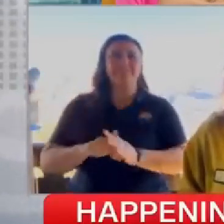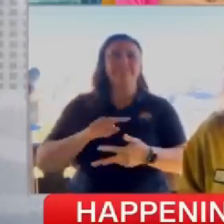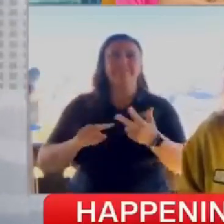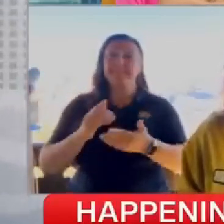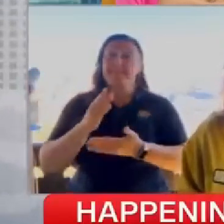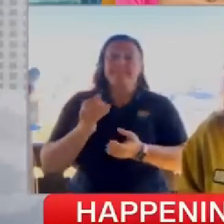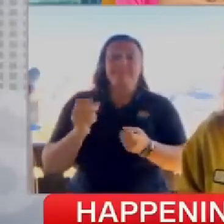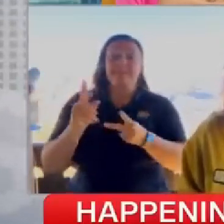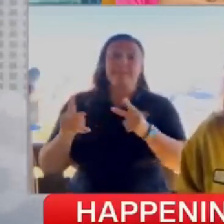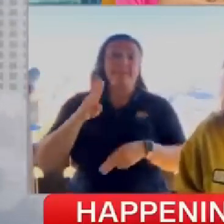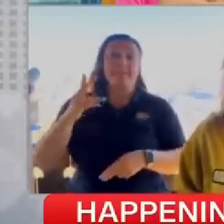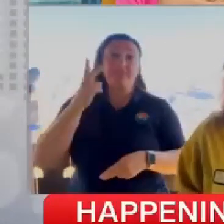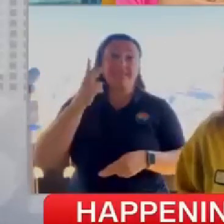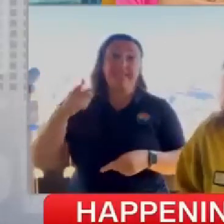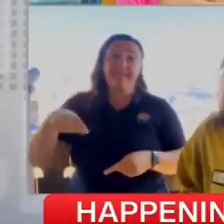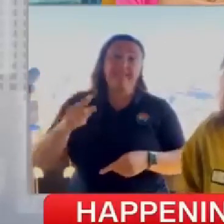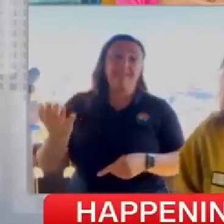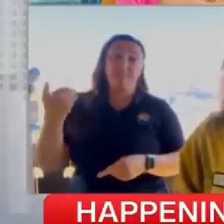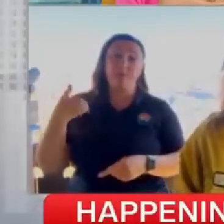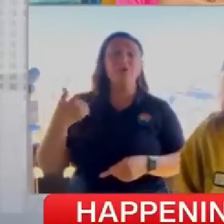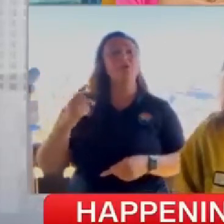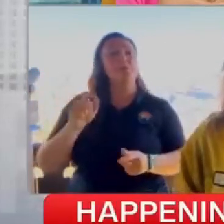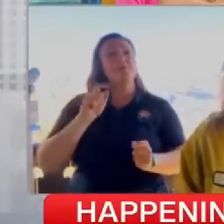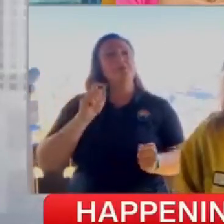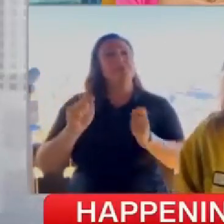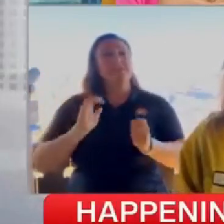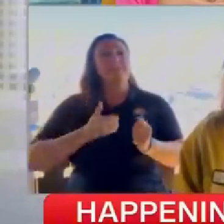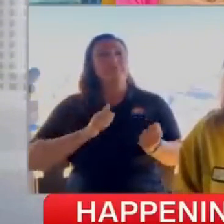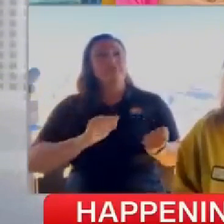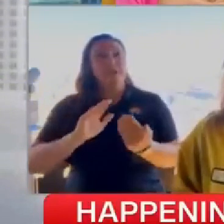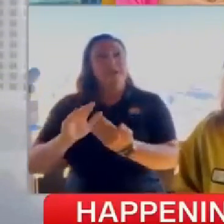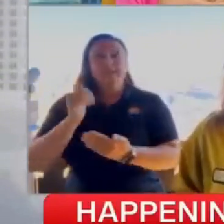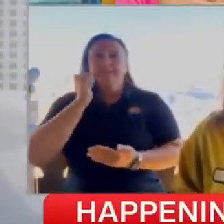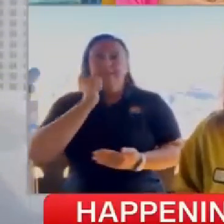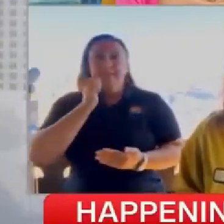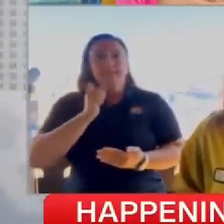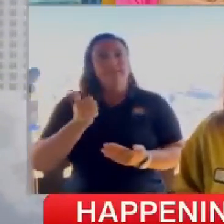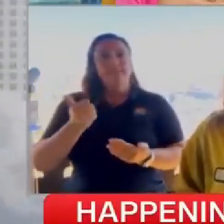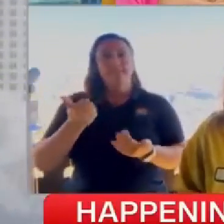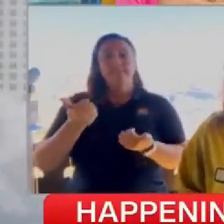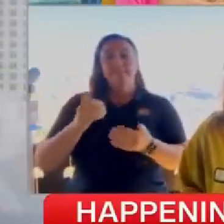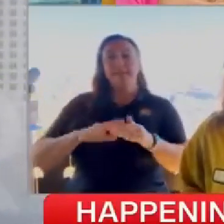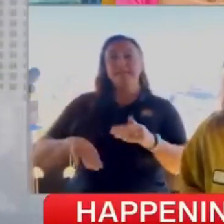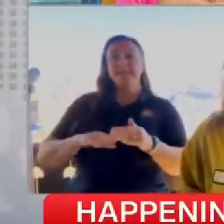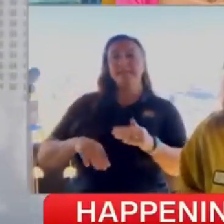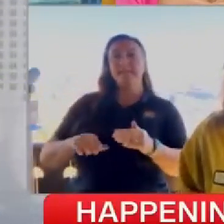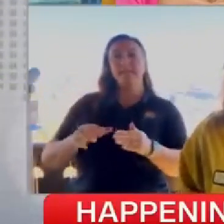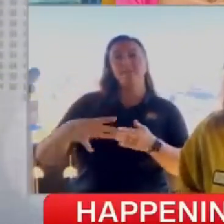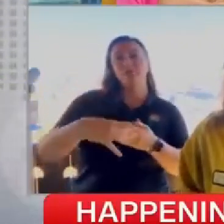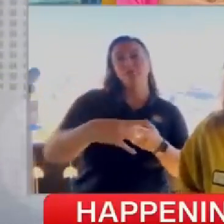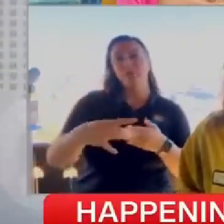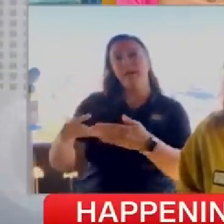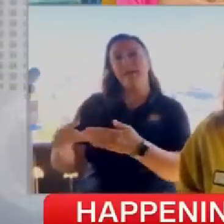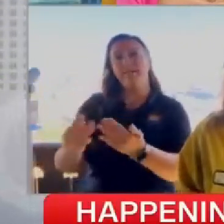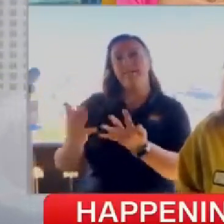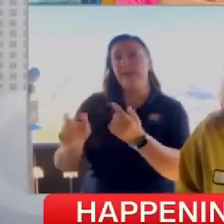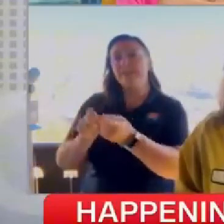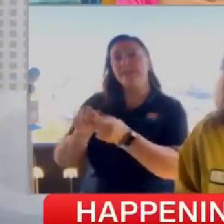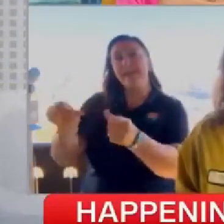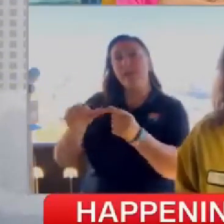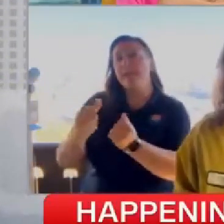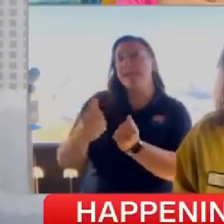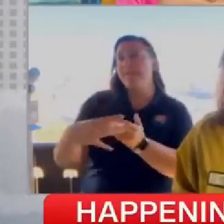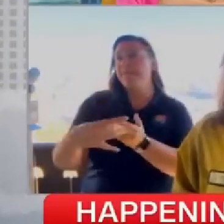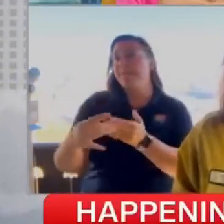never seen before. And so we're having to readjust our strategies to essentially drive the fire into areas where